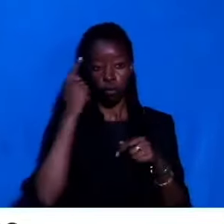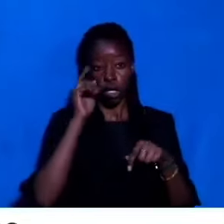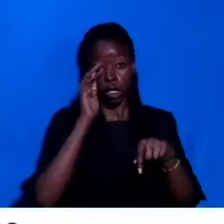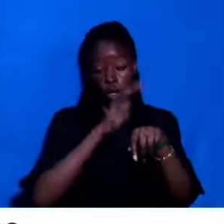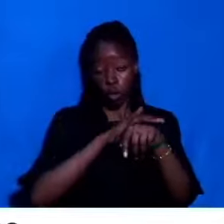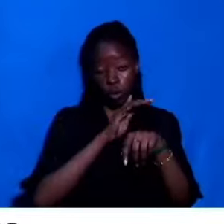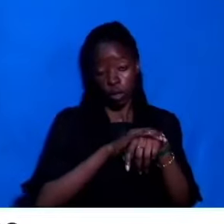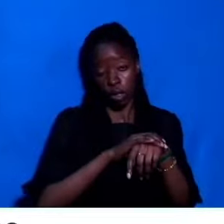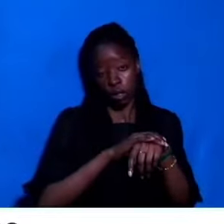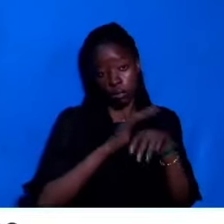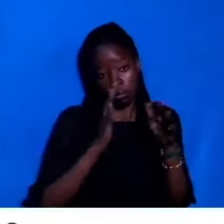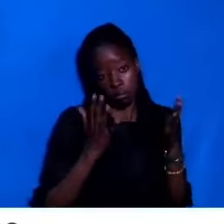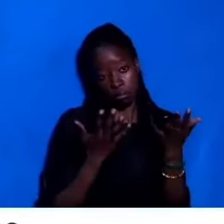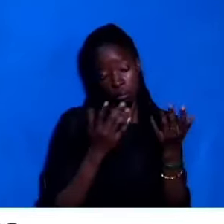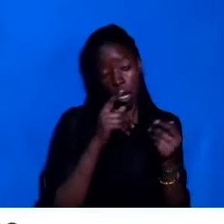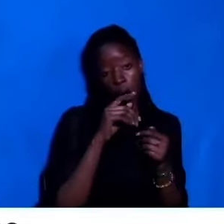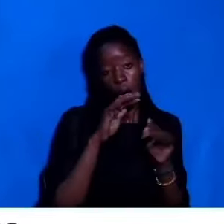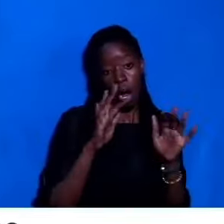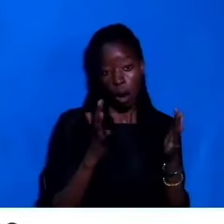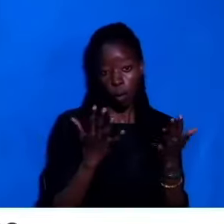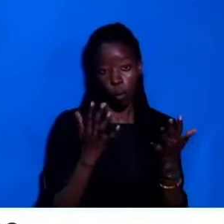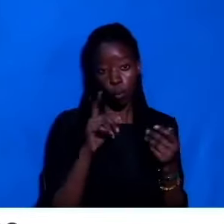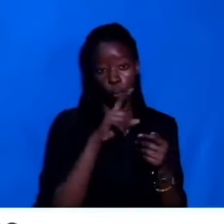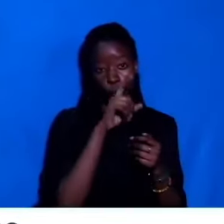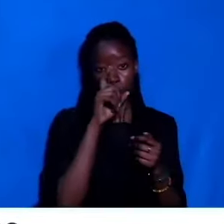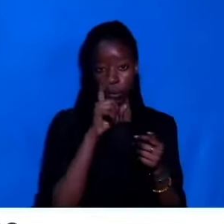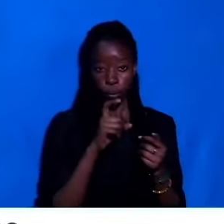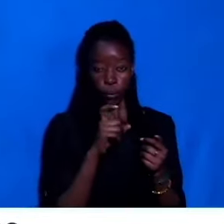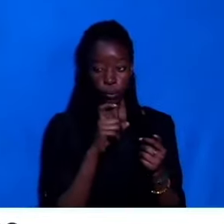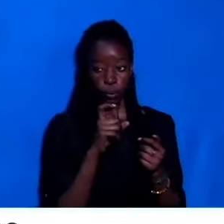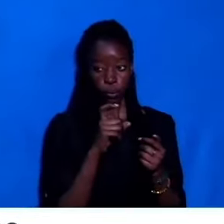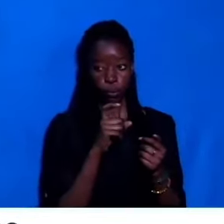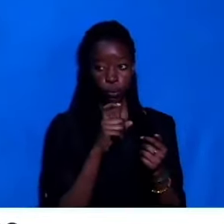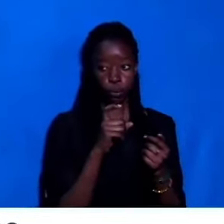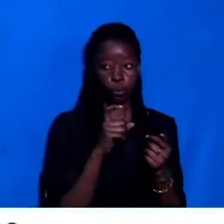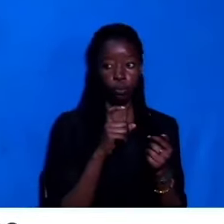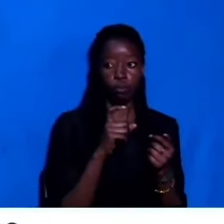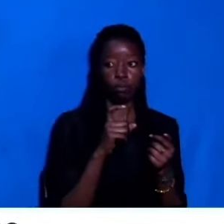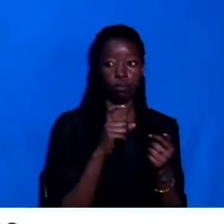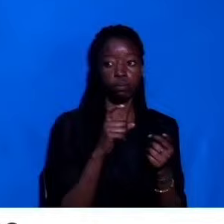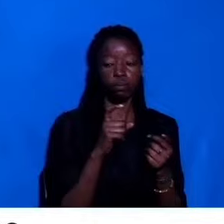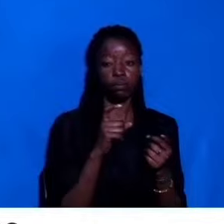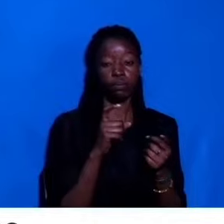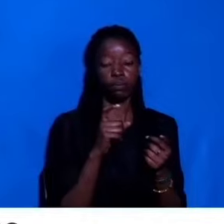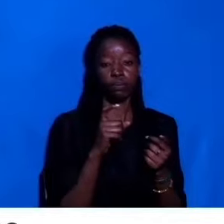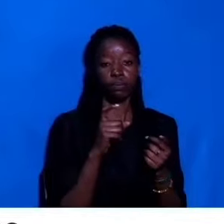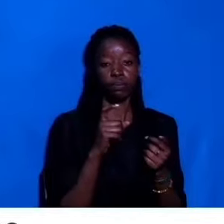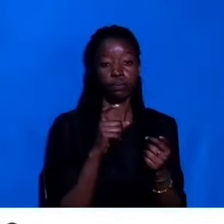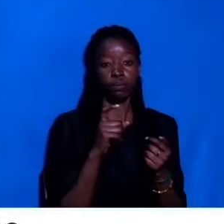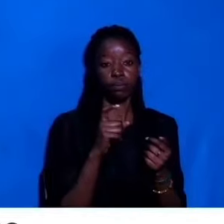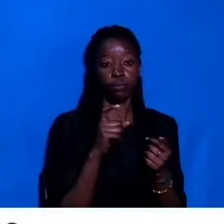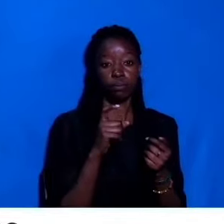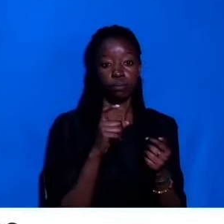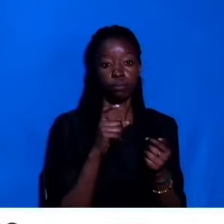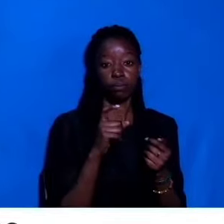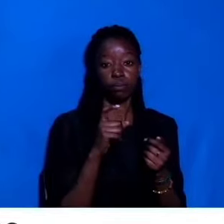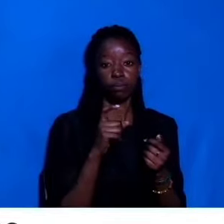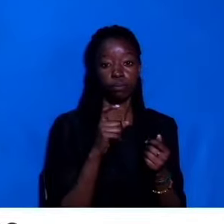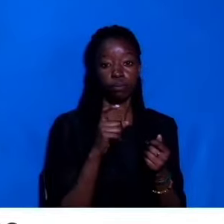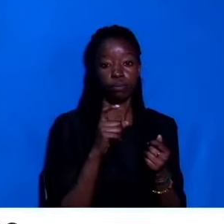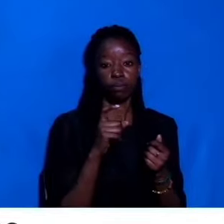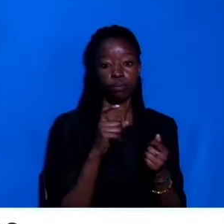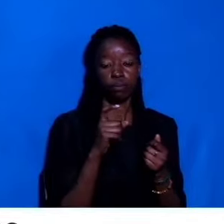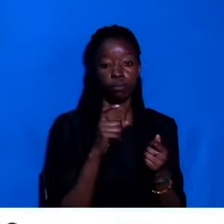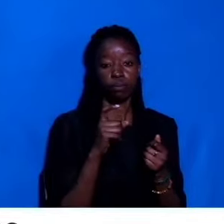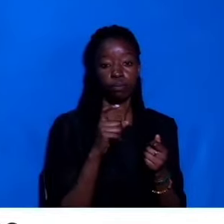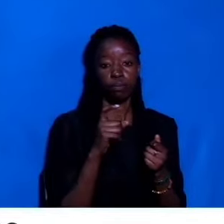He said, "What shall I render?" And I think we are the ones who sing that. That is in the translation of our Authorized King James Version. Is the one that's